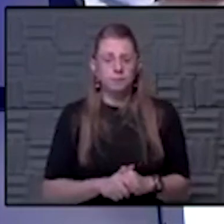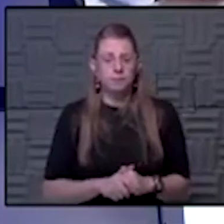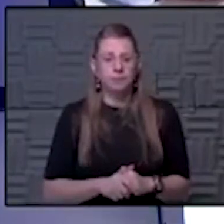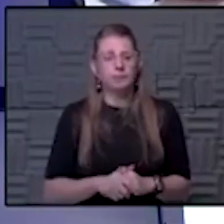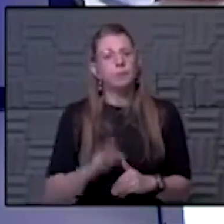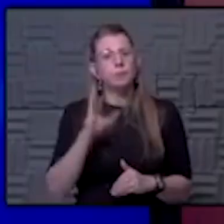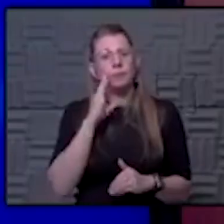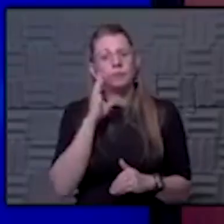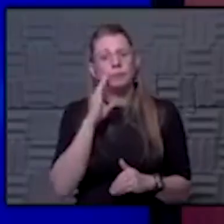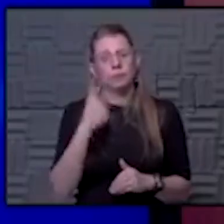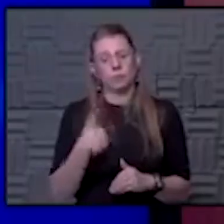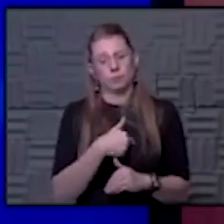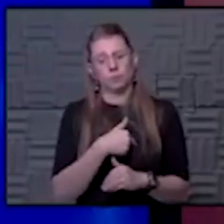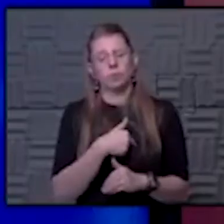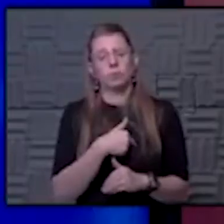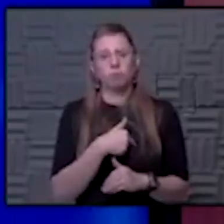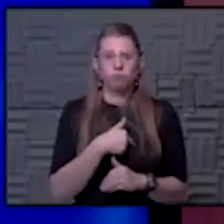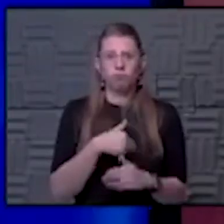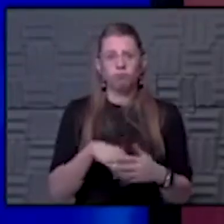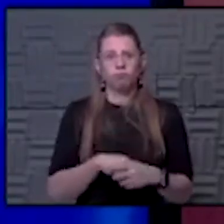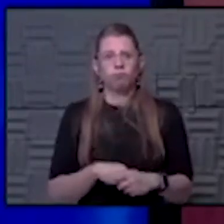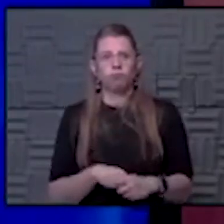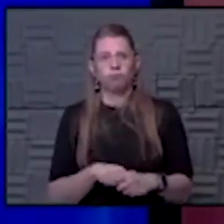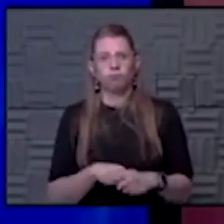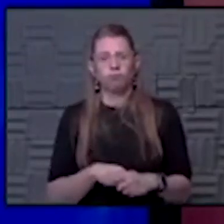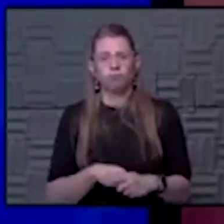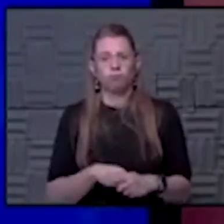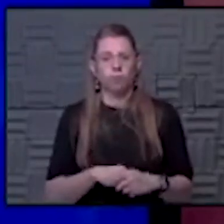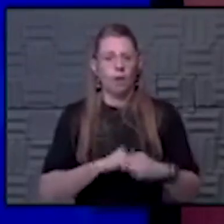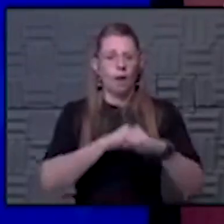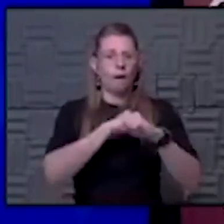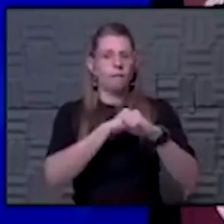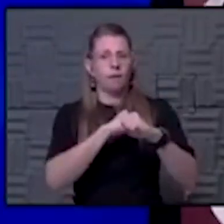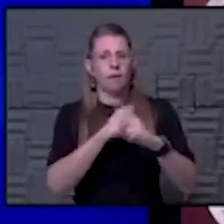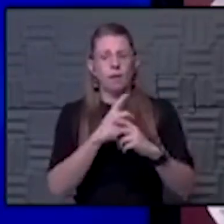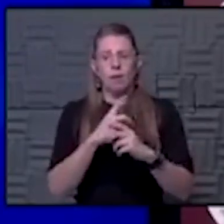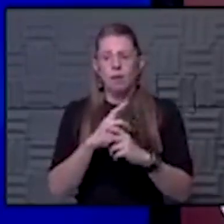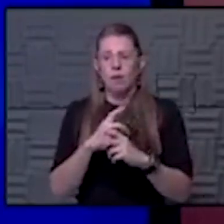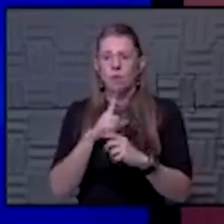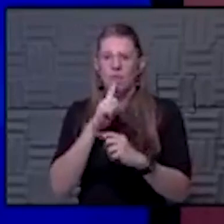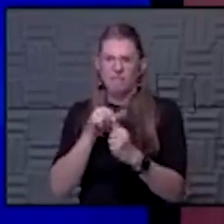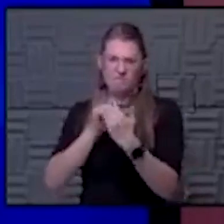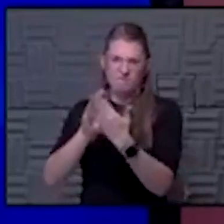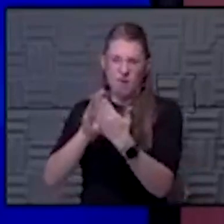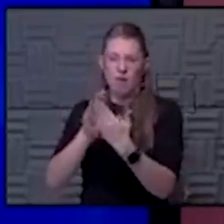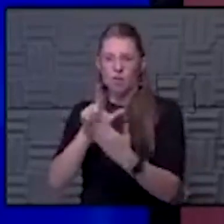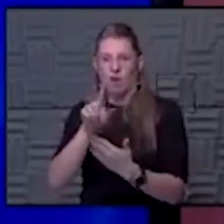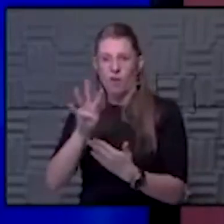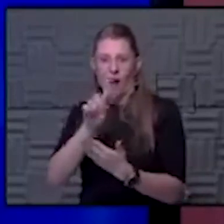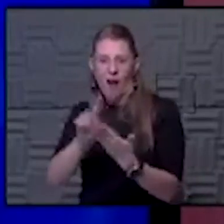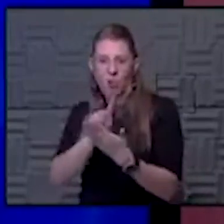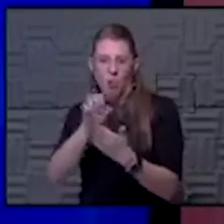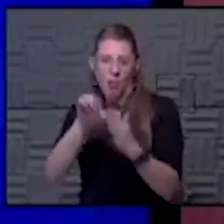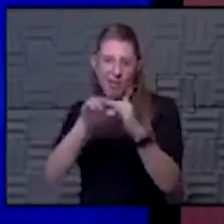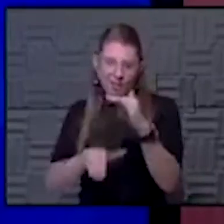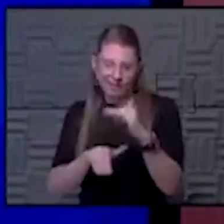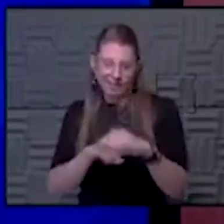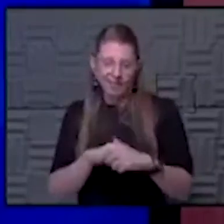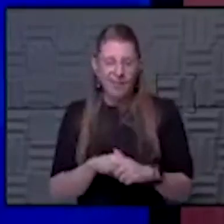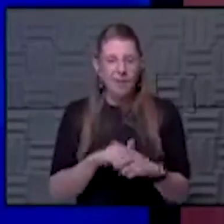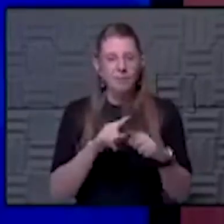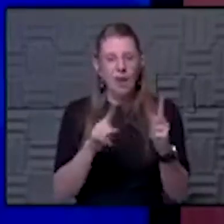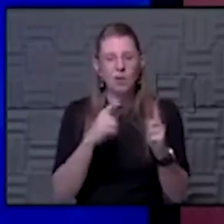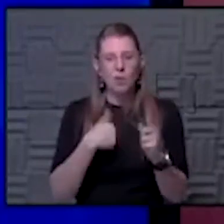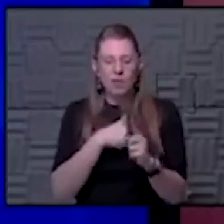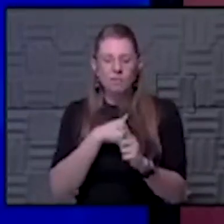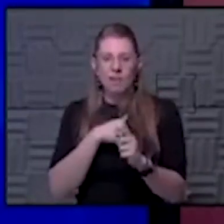know, we have been playing offense for all of about 24 hours or less. But truly, we have been